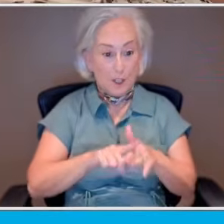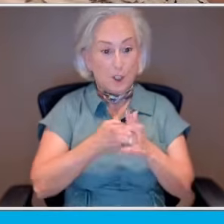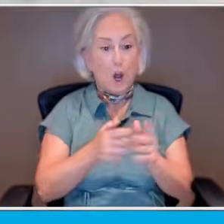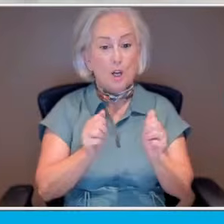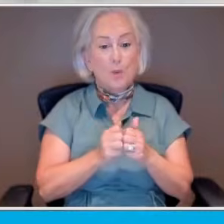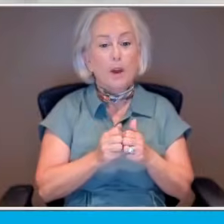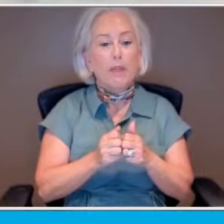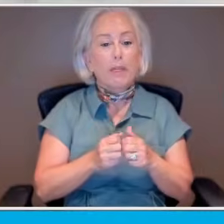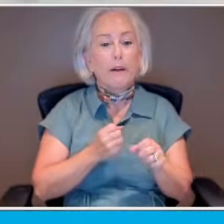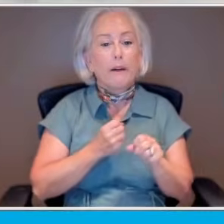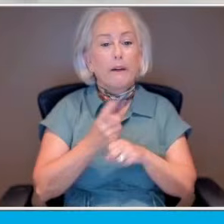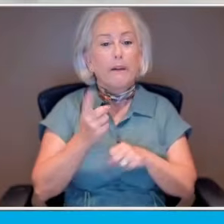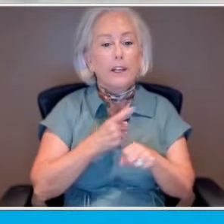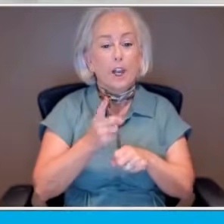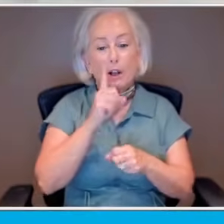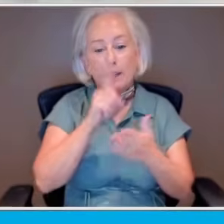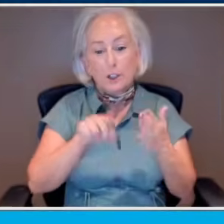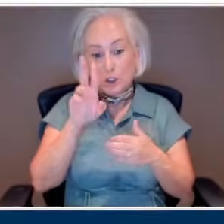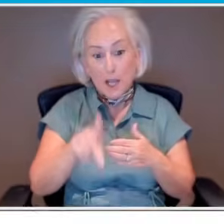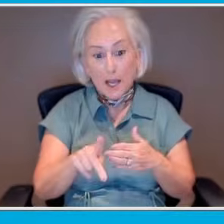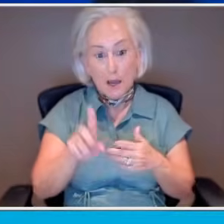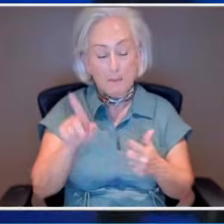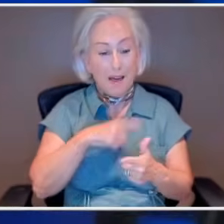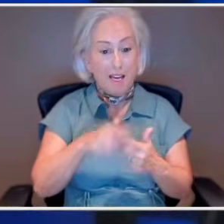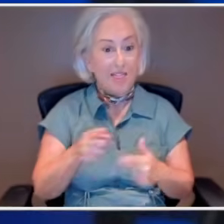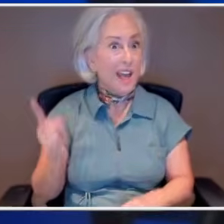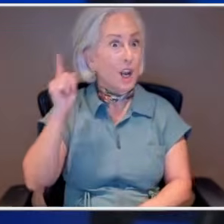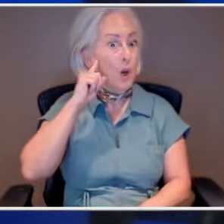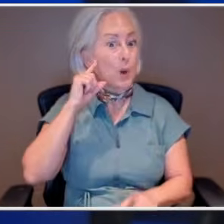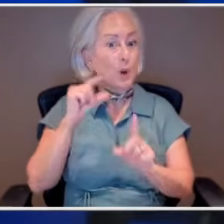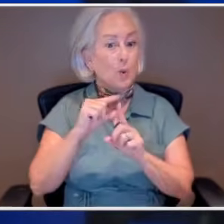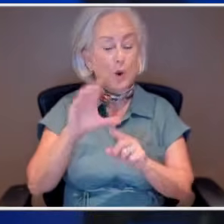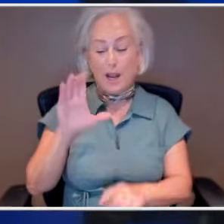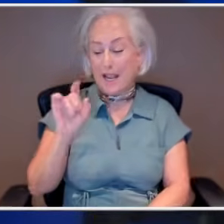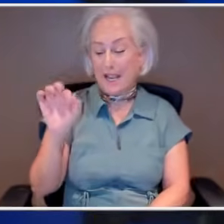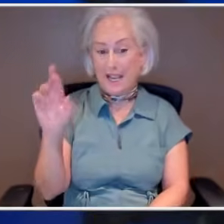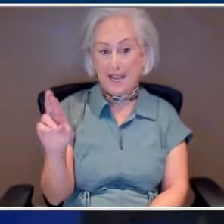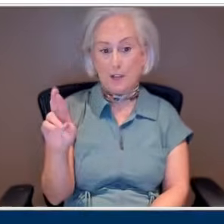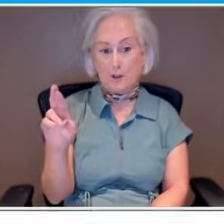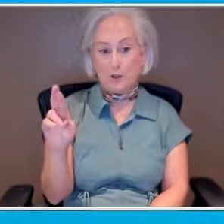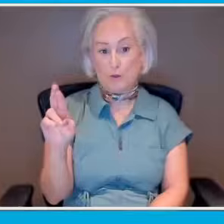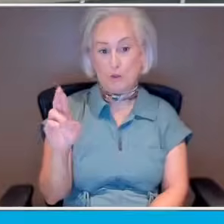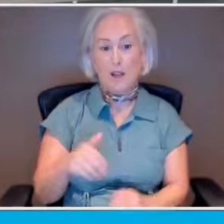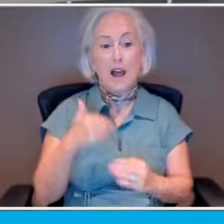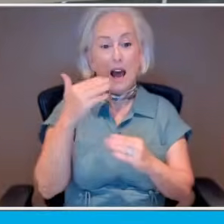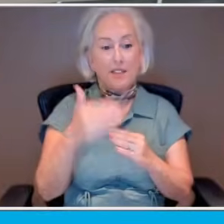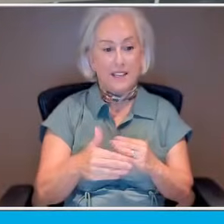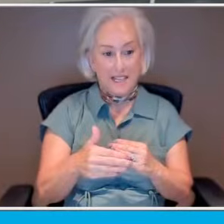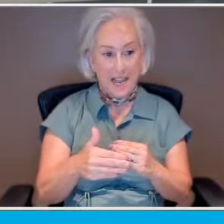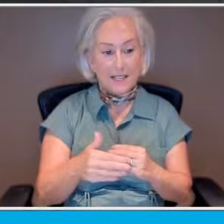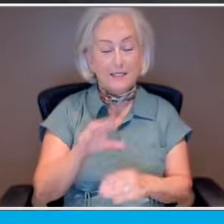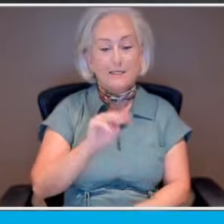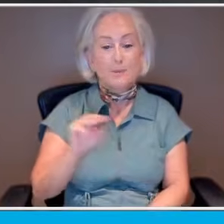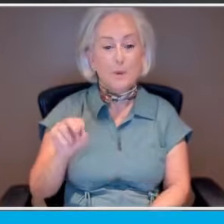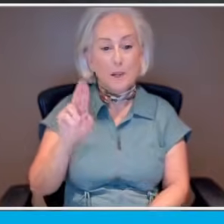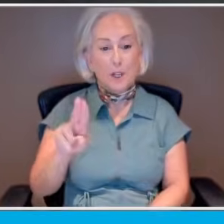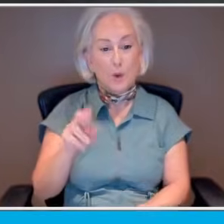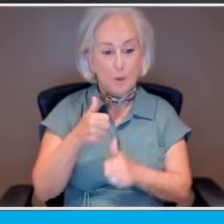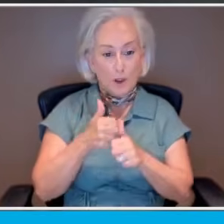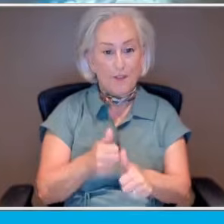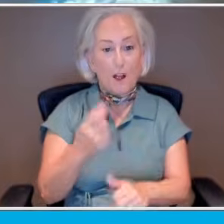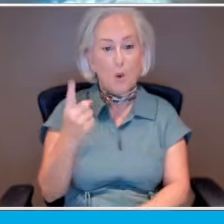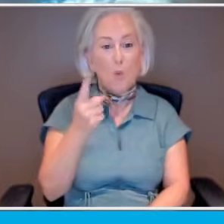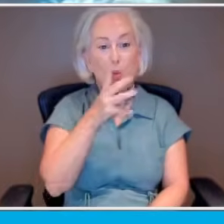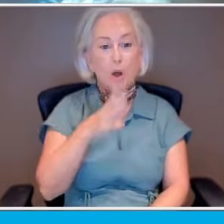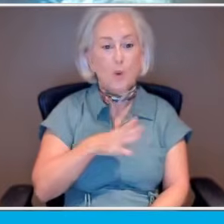checkup, then she heard the word cancer. I'm Jessica Lovell on the next Morning Medical Update. We follow one woman's journey who